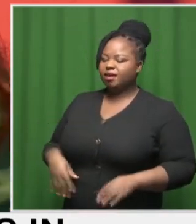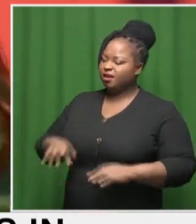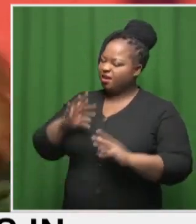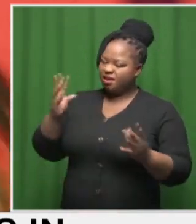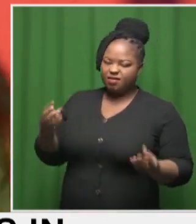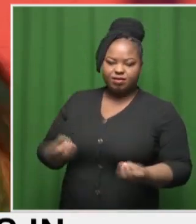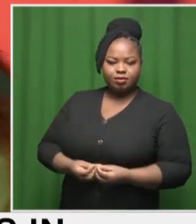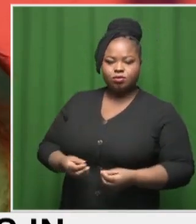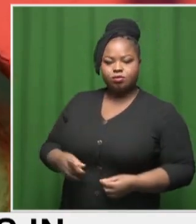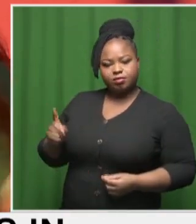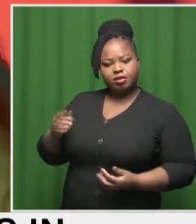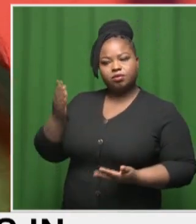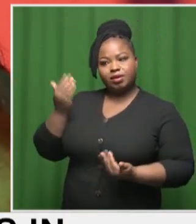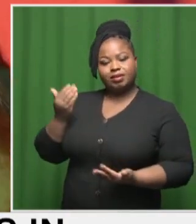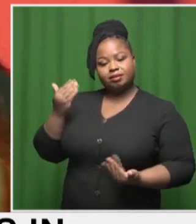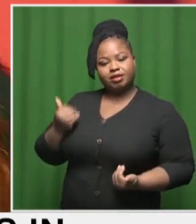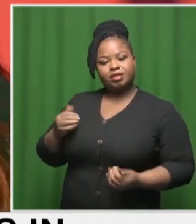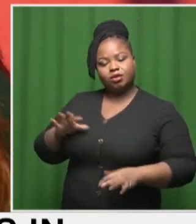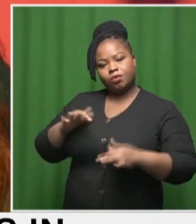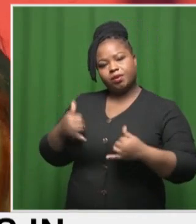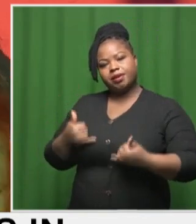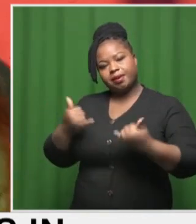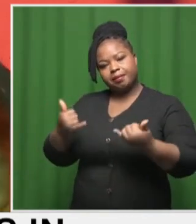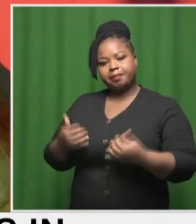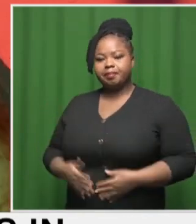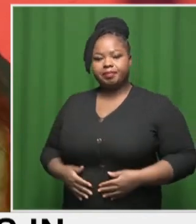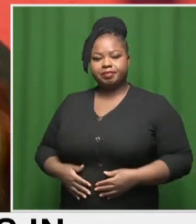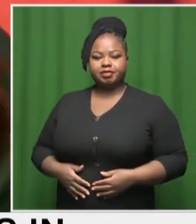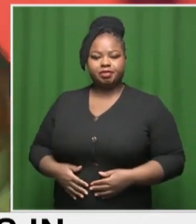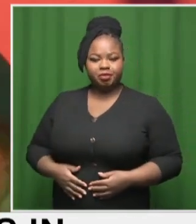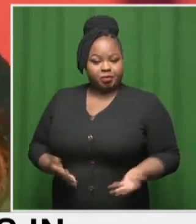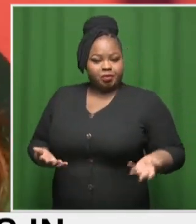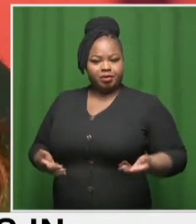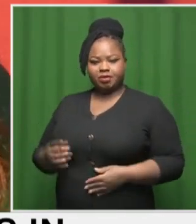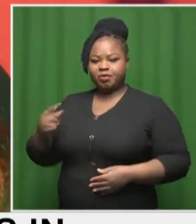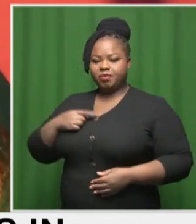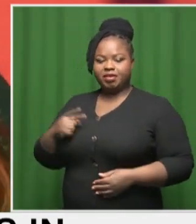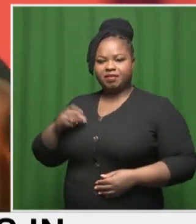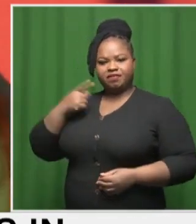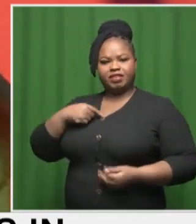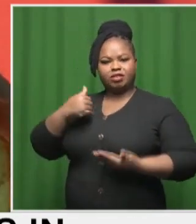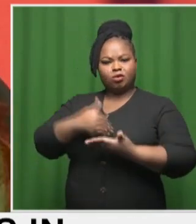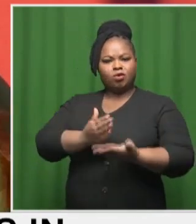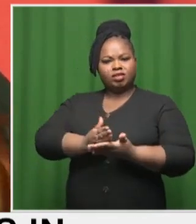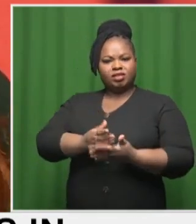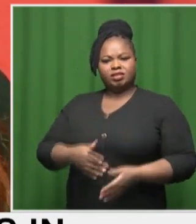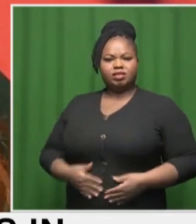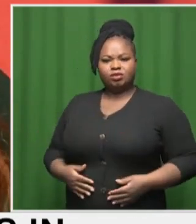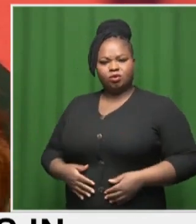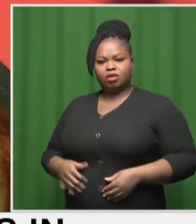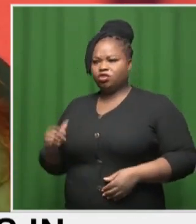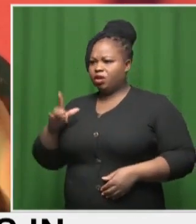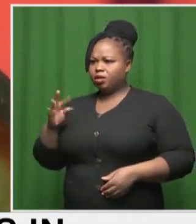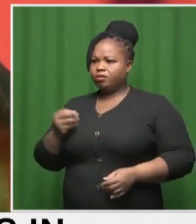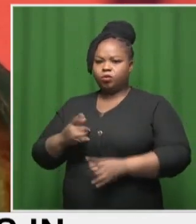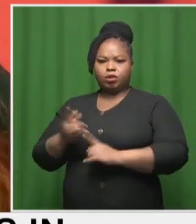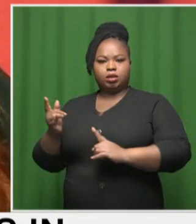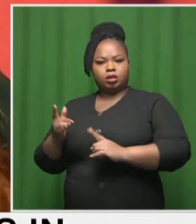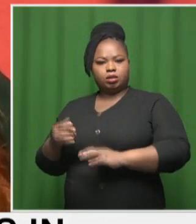you must expect at the World Cup. I mean, we were like, at the first quarter, we were like, Crinums are winning. And then